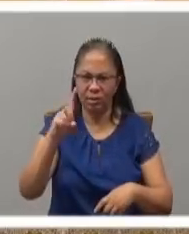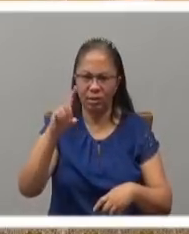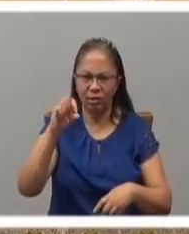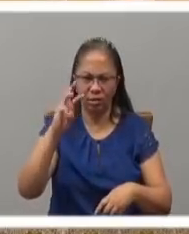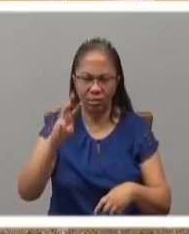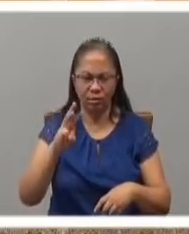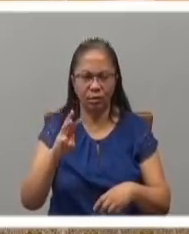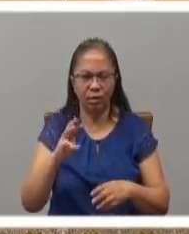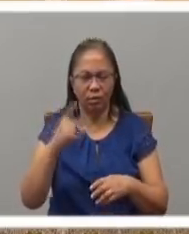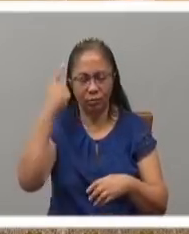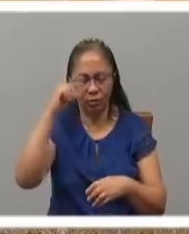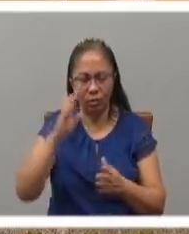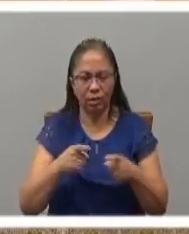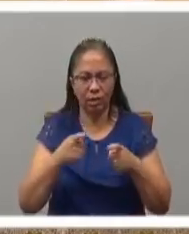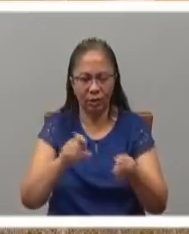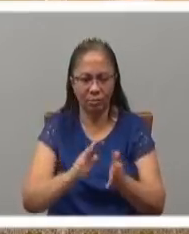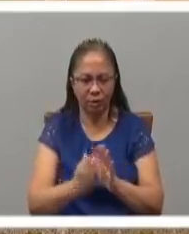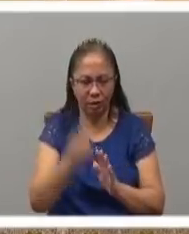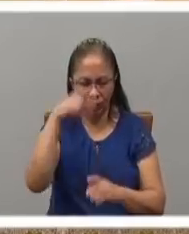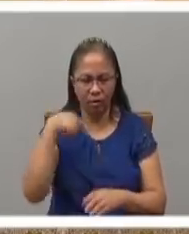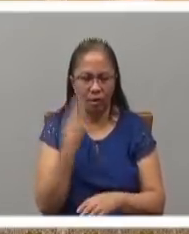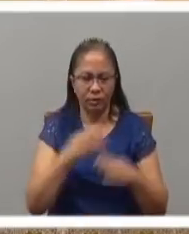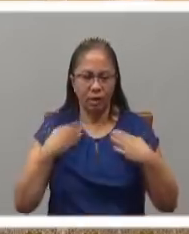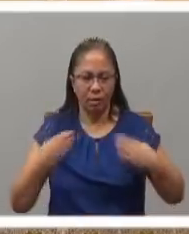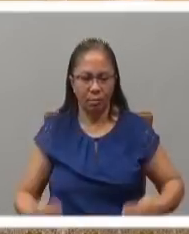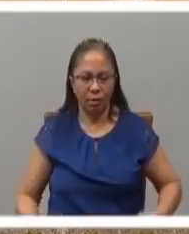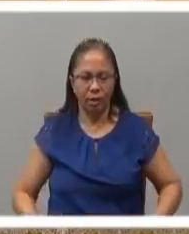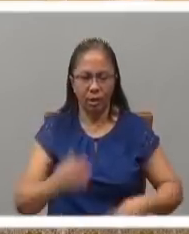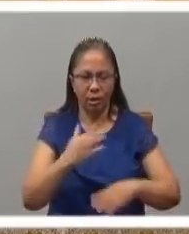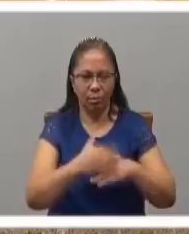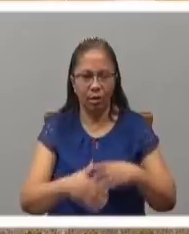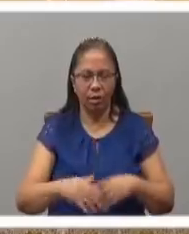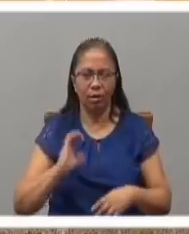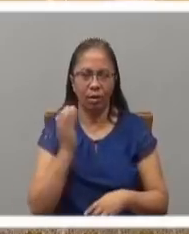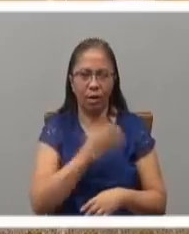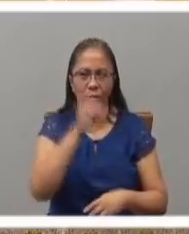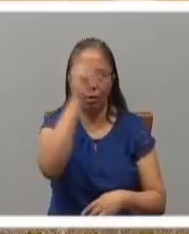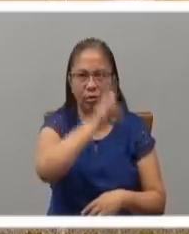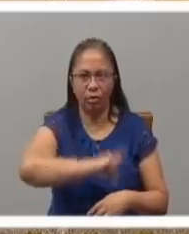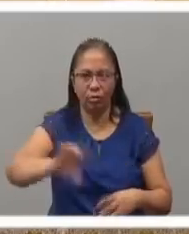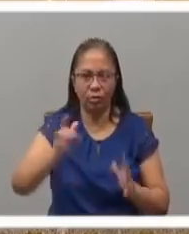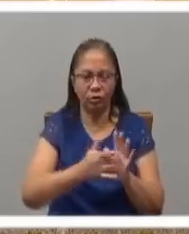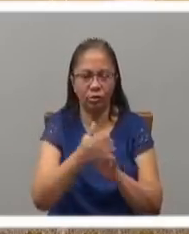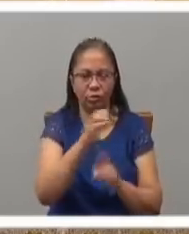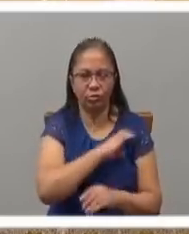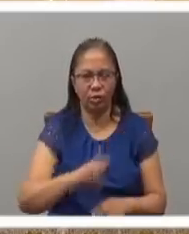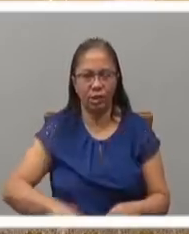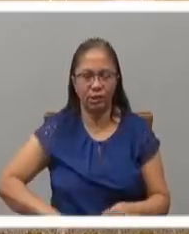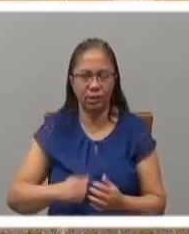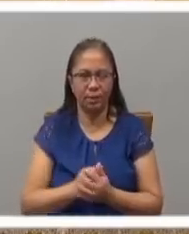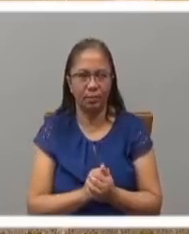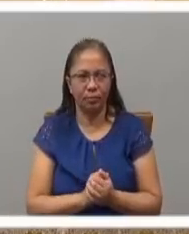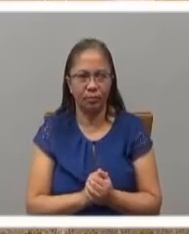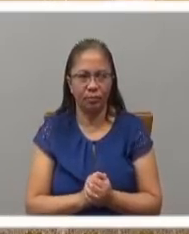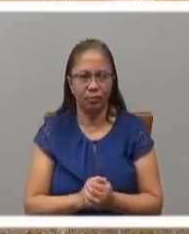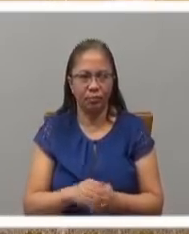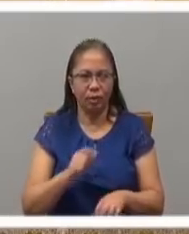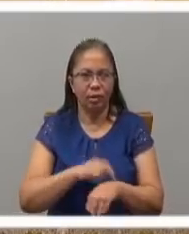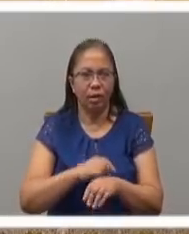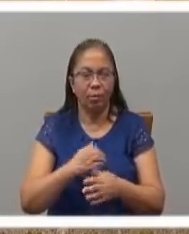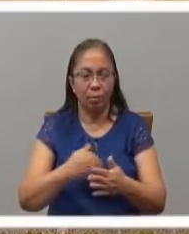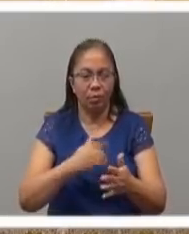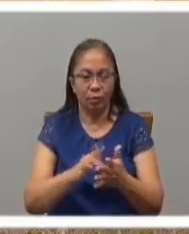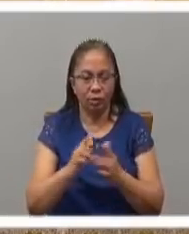dewfall, so that they may become for us the body and the blood of our Lord Jesus Christ. At the time he